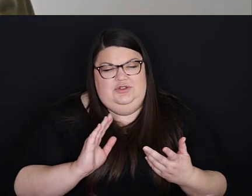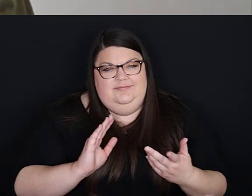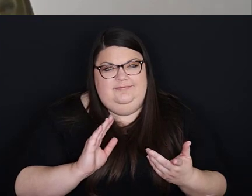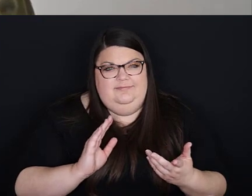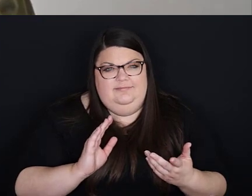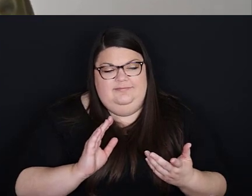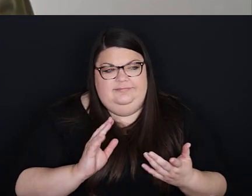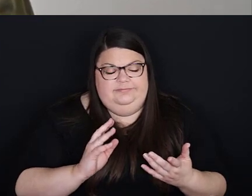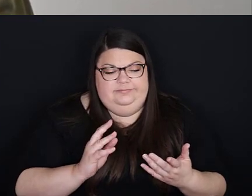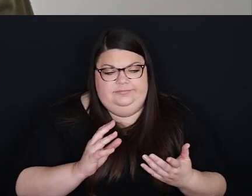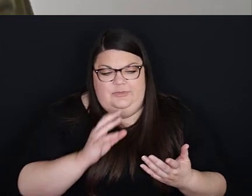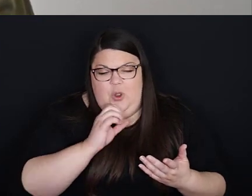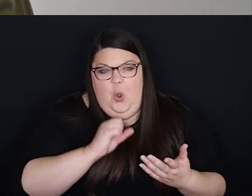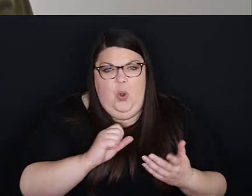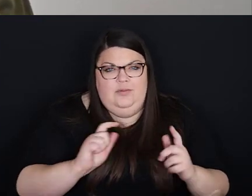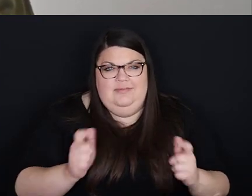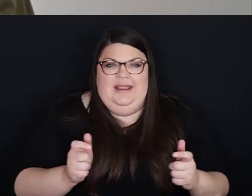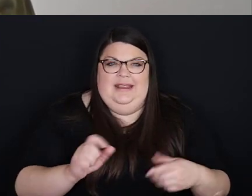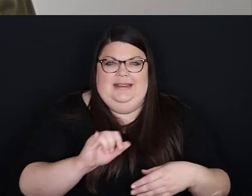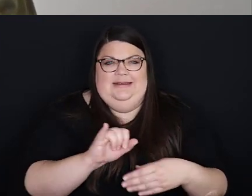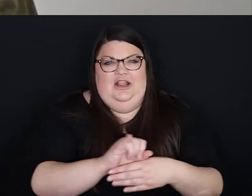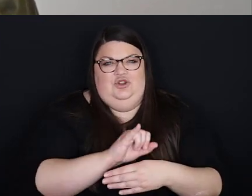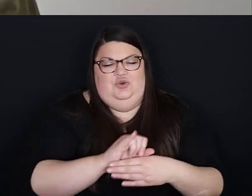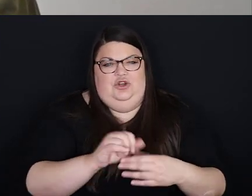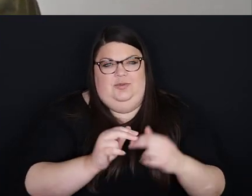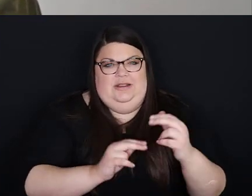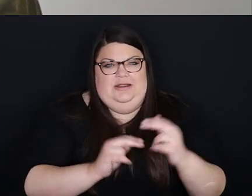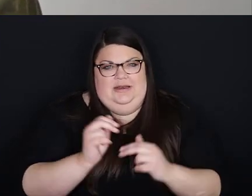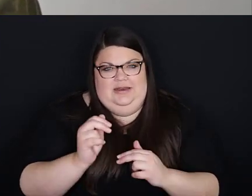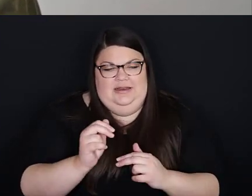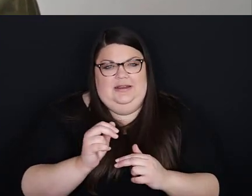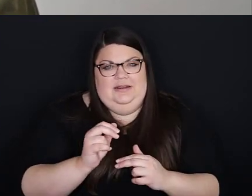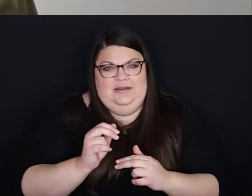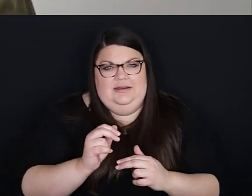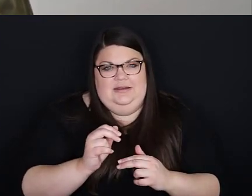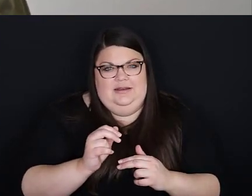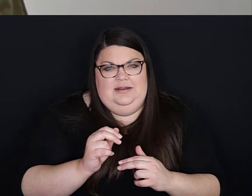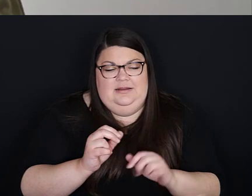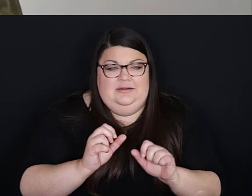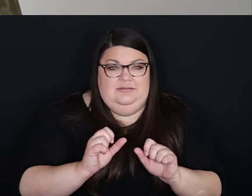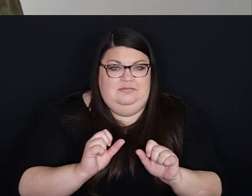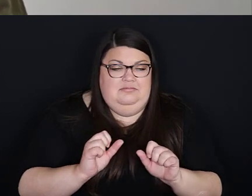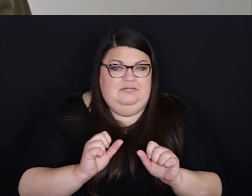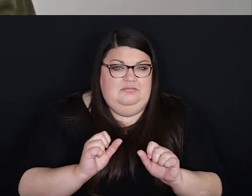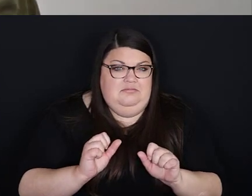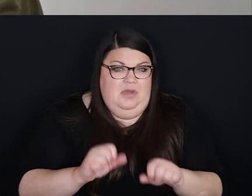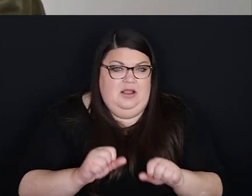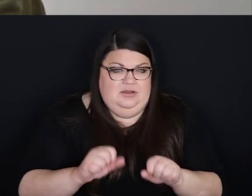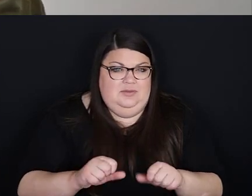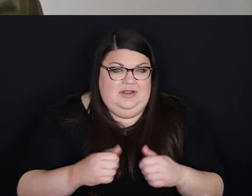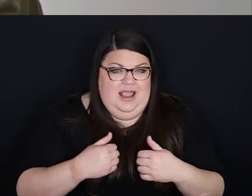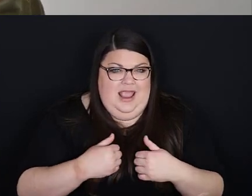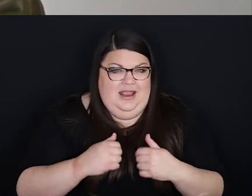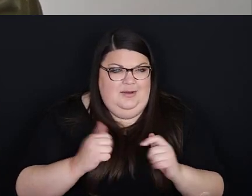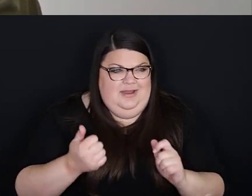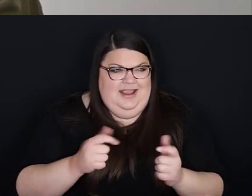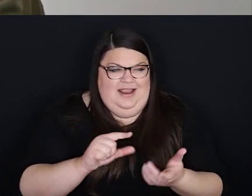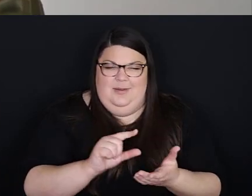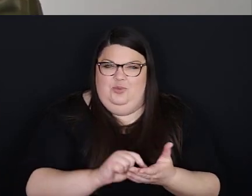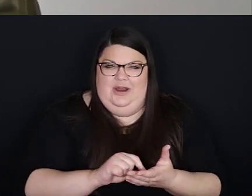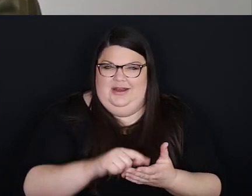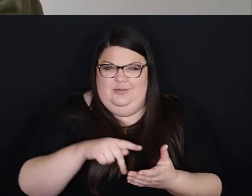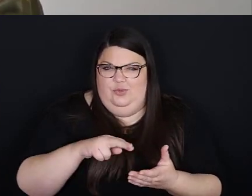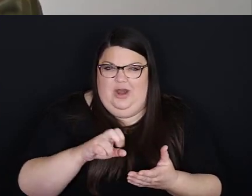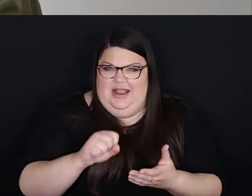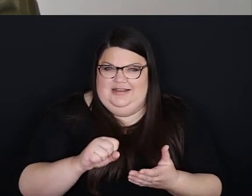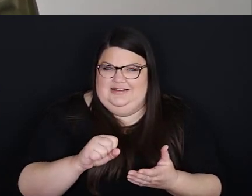what is an old big industrial building, which possibly had a big print presses in